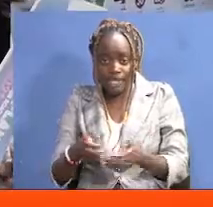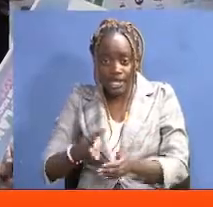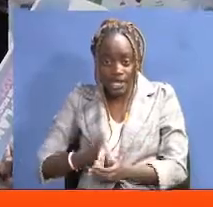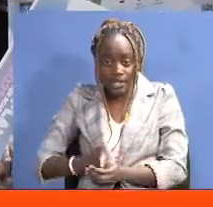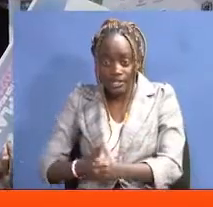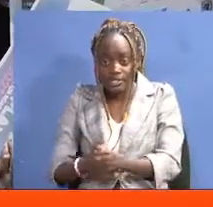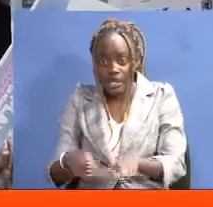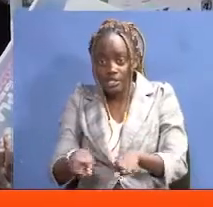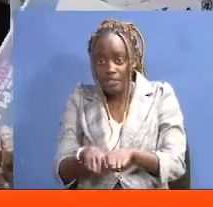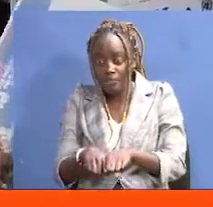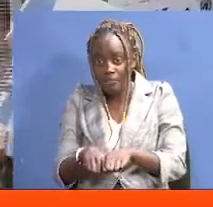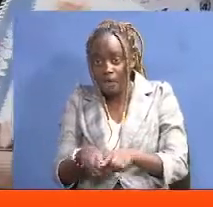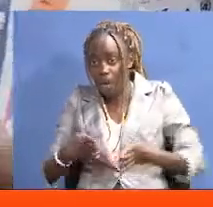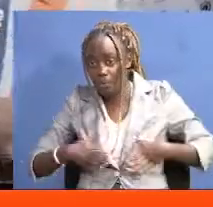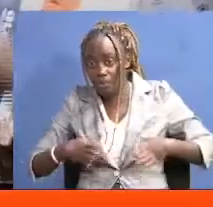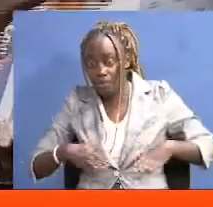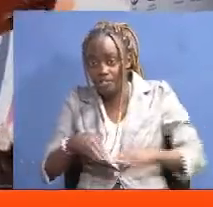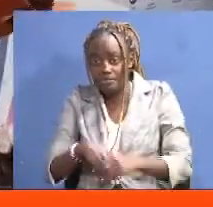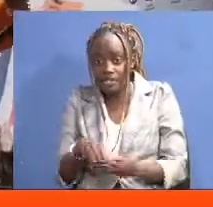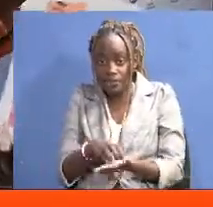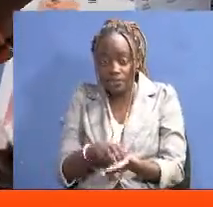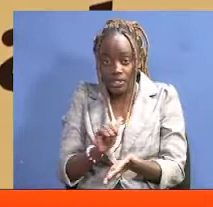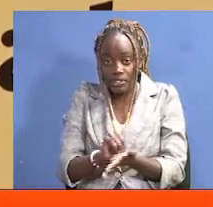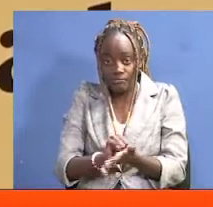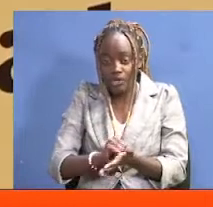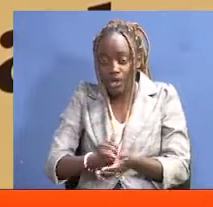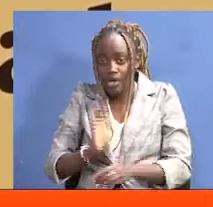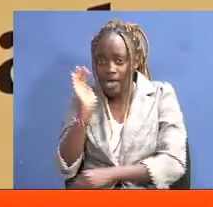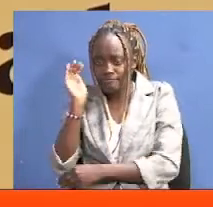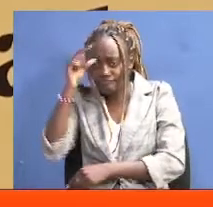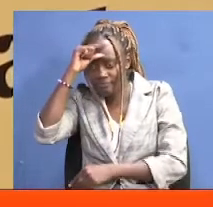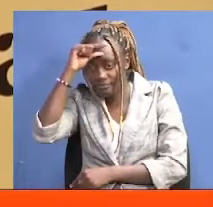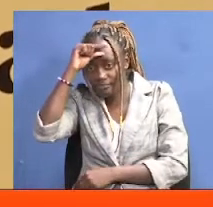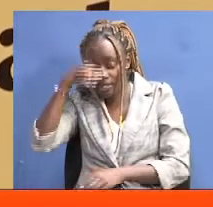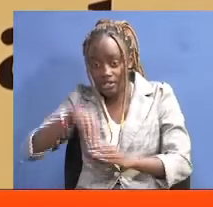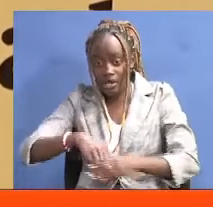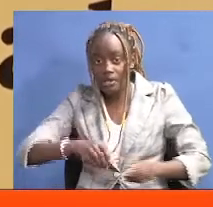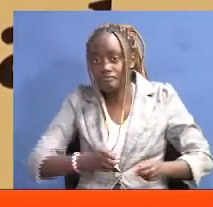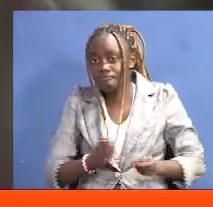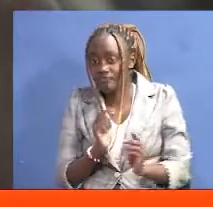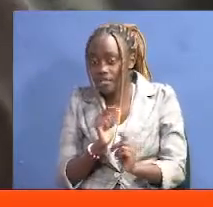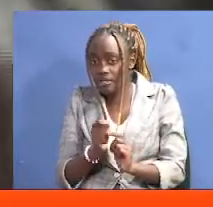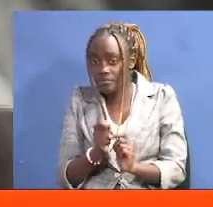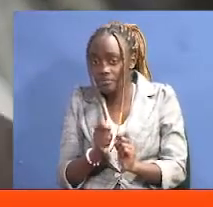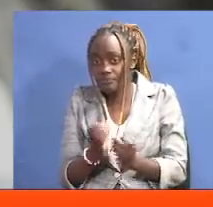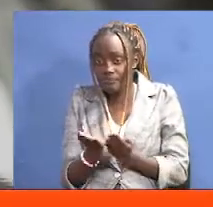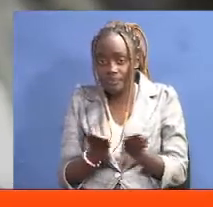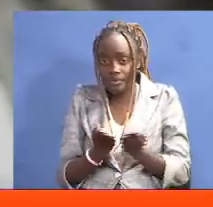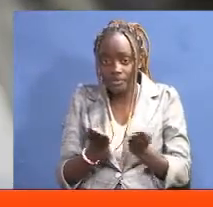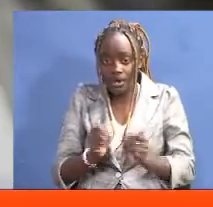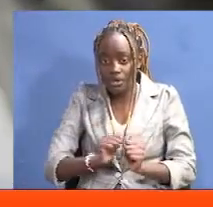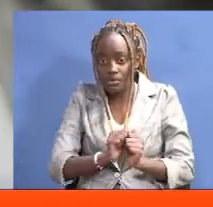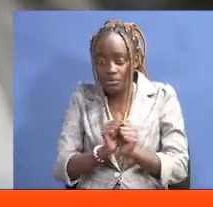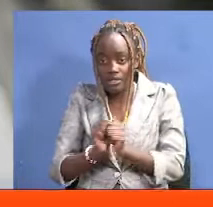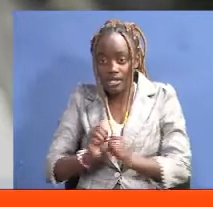Leaders and stakeholders in these initiatives have called on government institutions involved in transport sector to work together